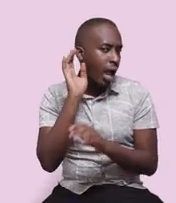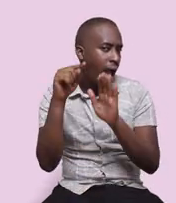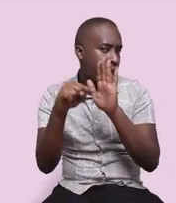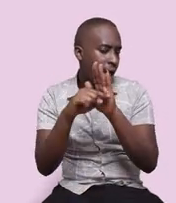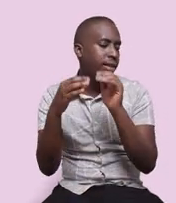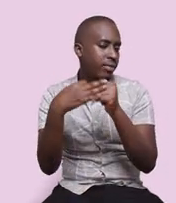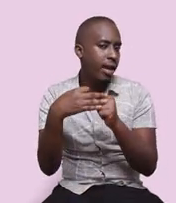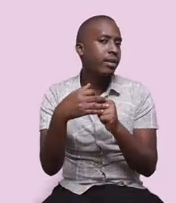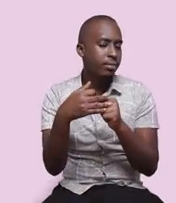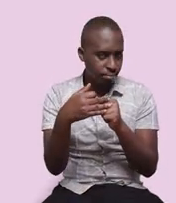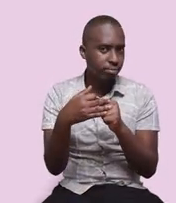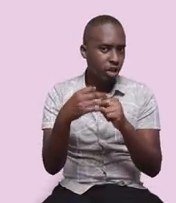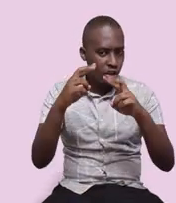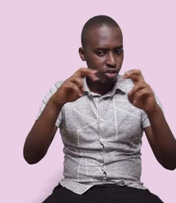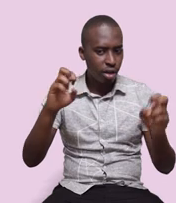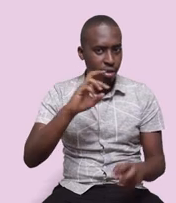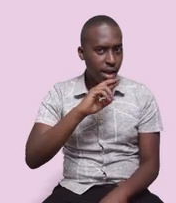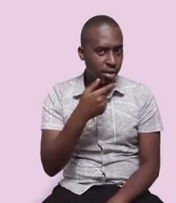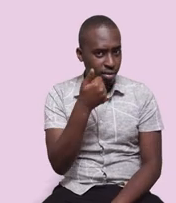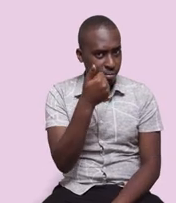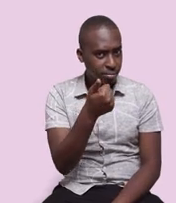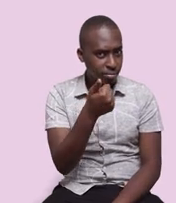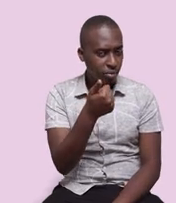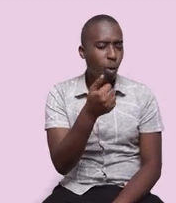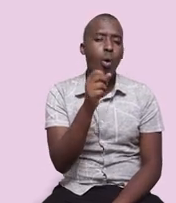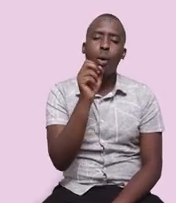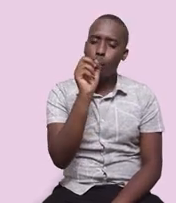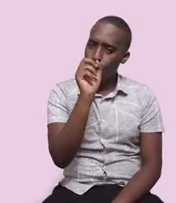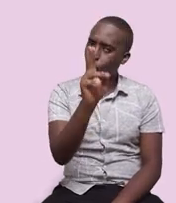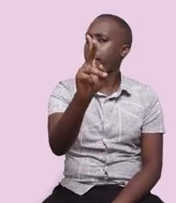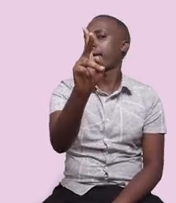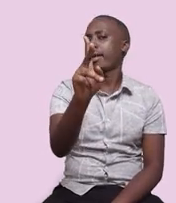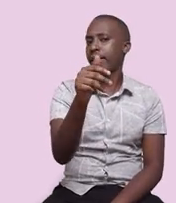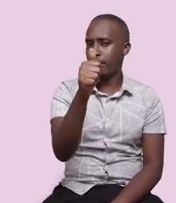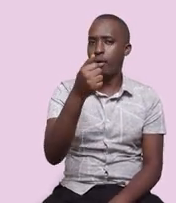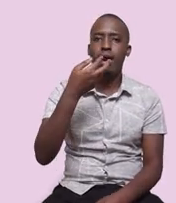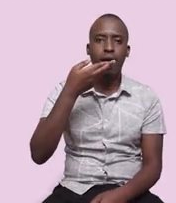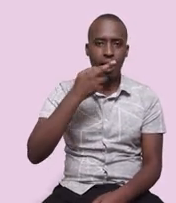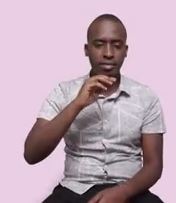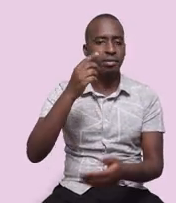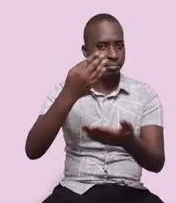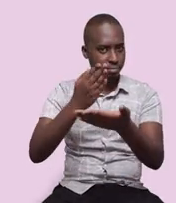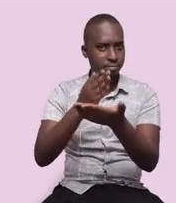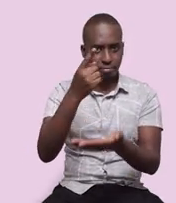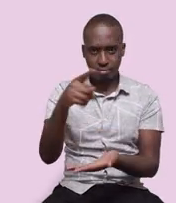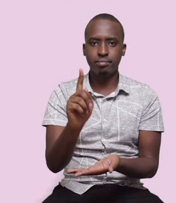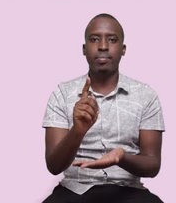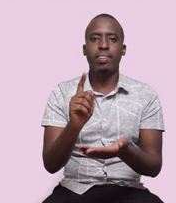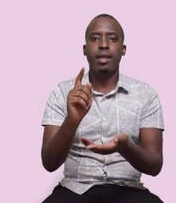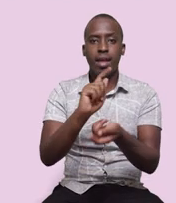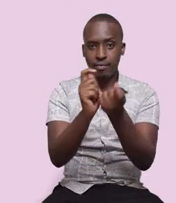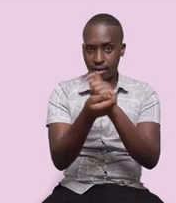Negative 8. Can you check the answer? All right, your answer is correct. Powerful. The inverse